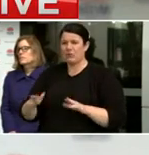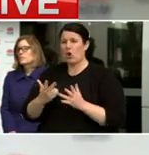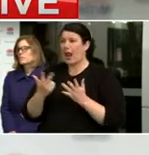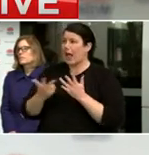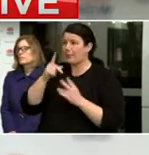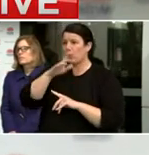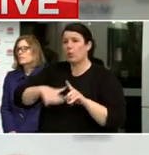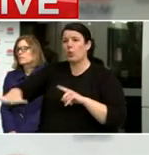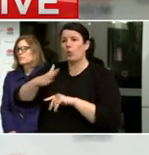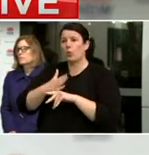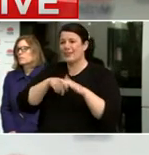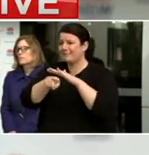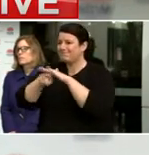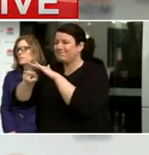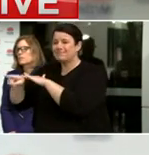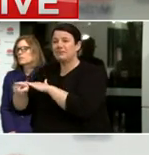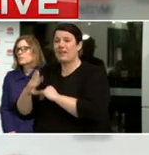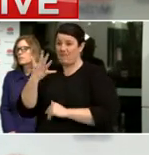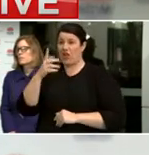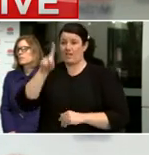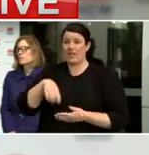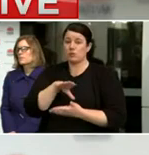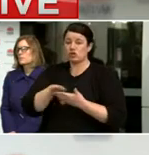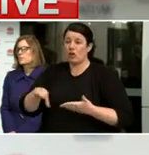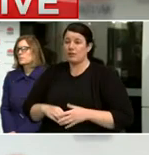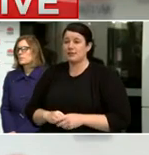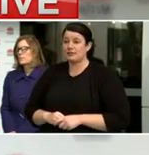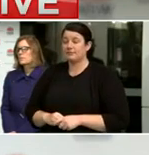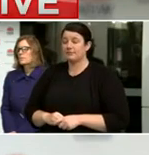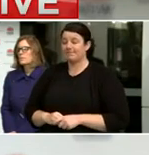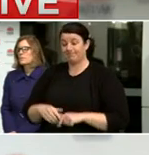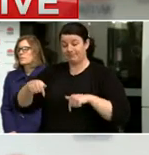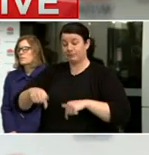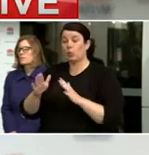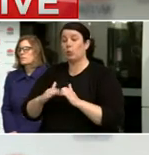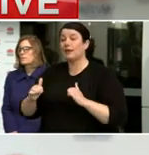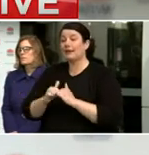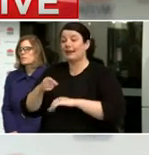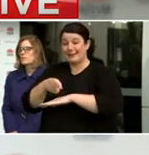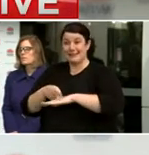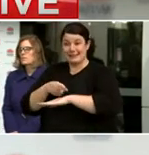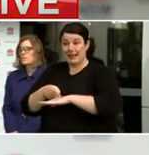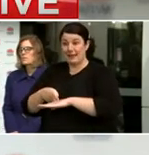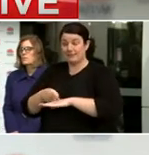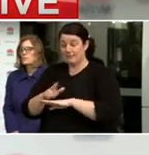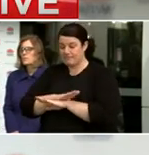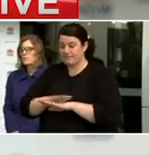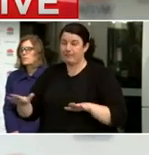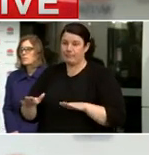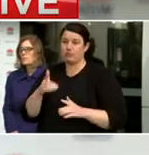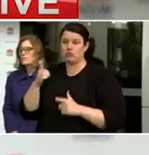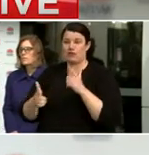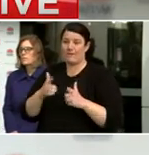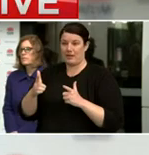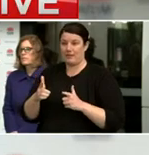workers. So it's $5,000. Easter, a reminder, don't travel. And parking,